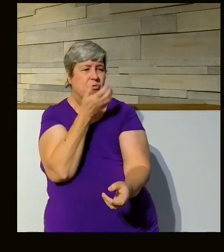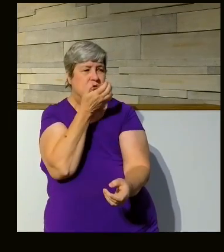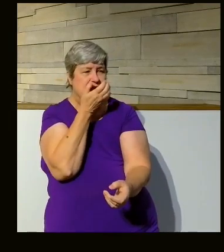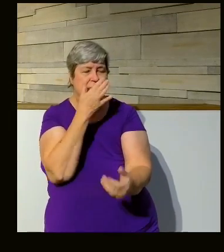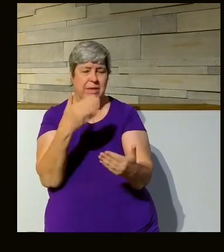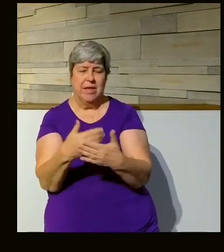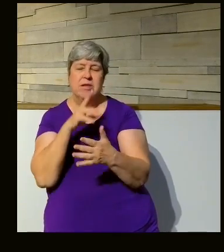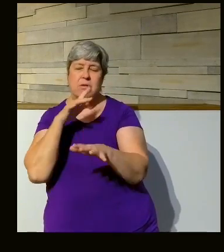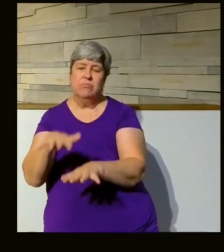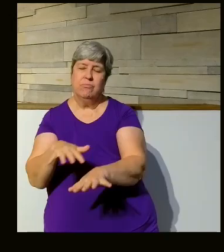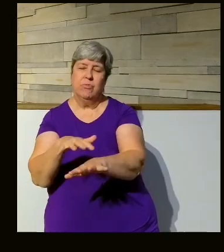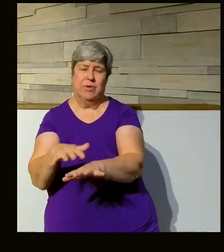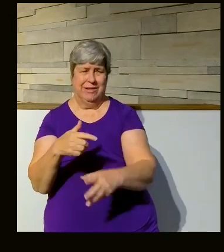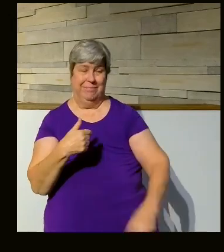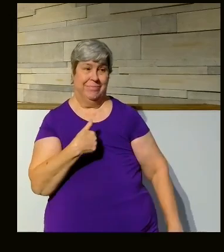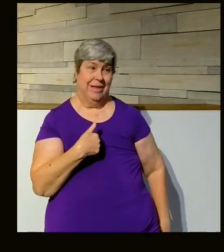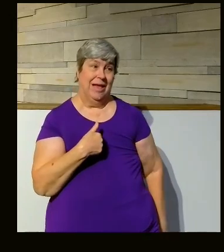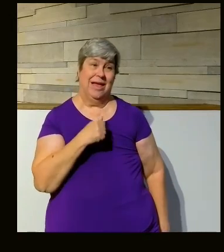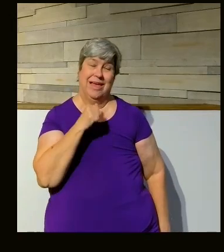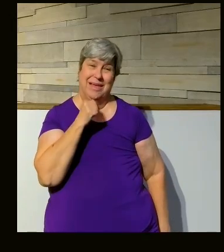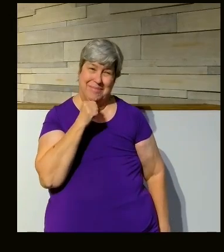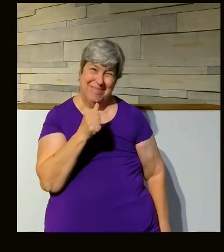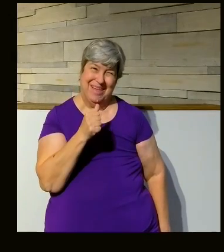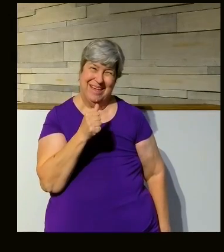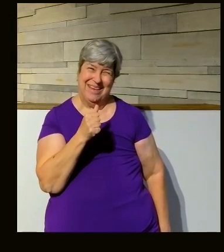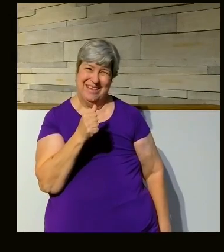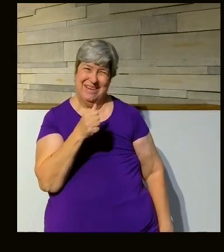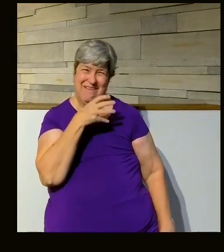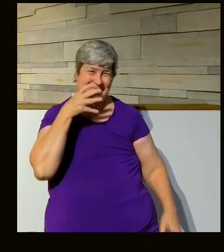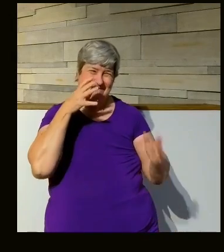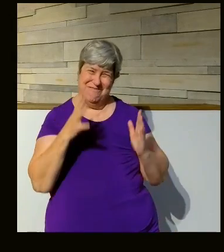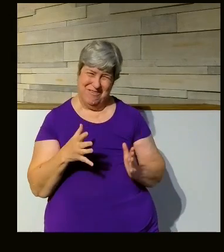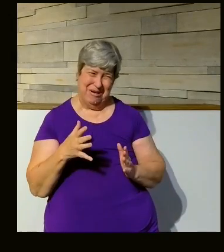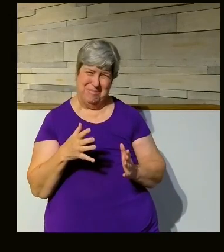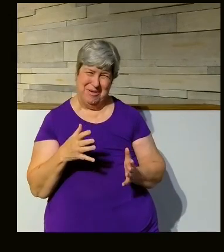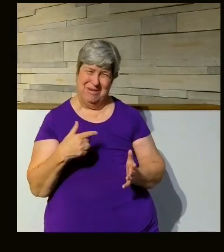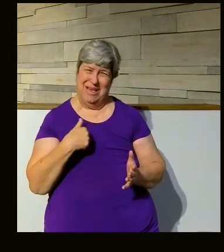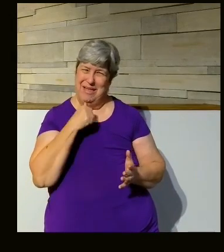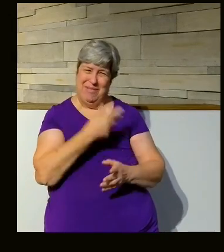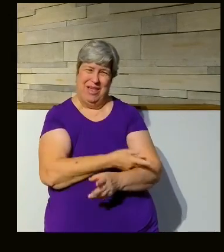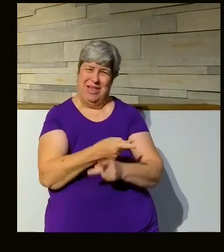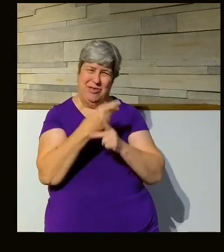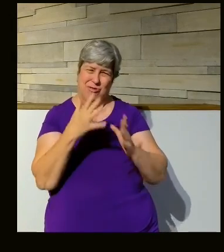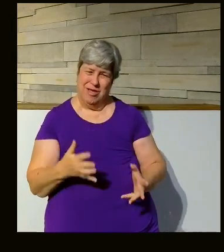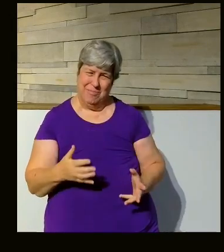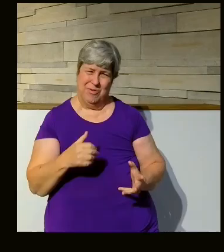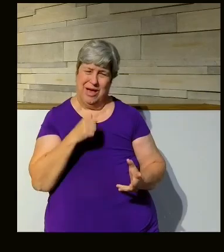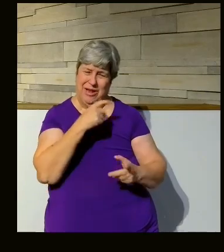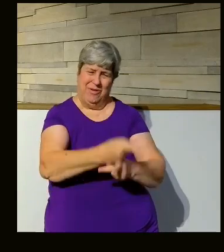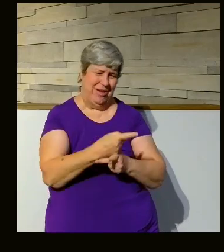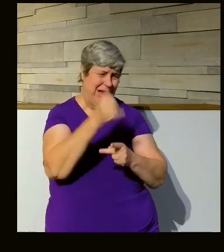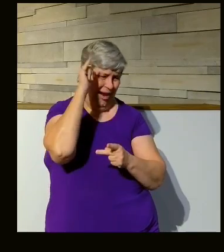still waters. Now, I am not much of a farmer or a shepherd or a herder or